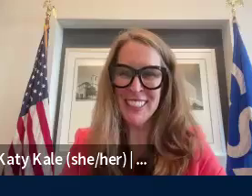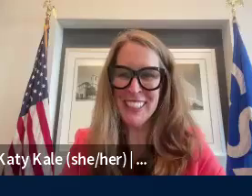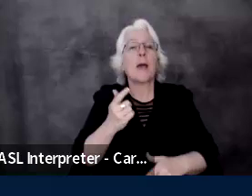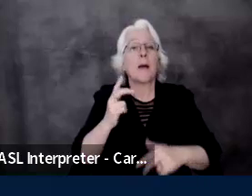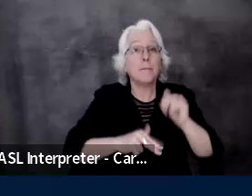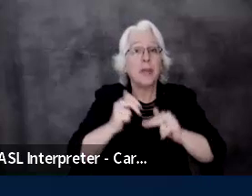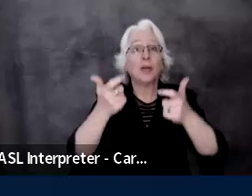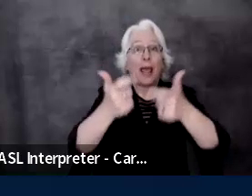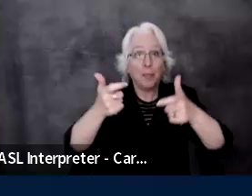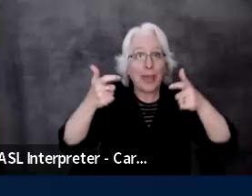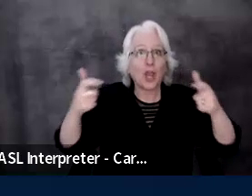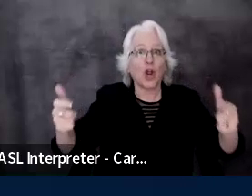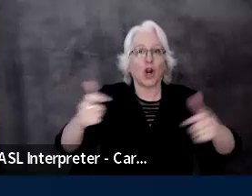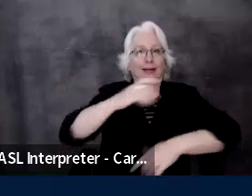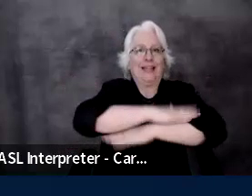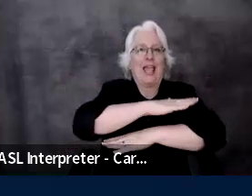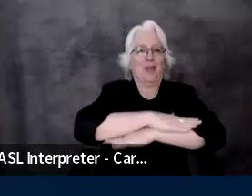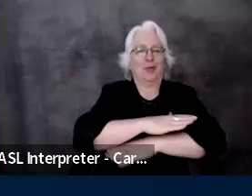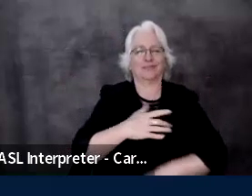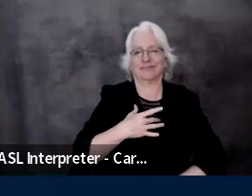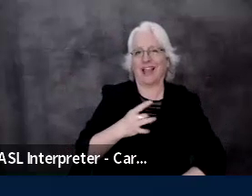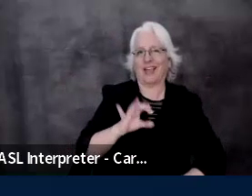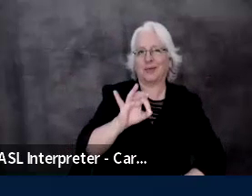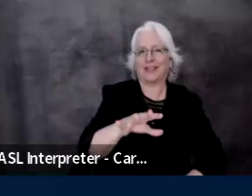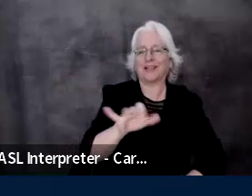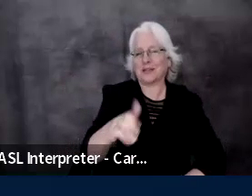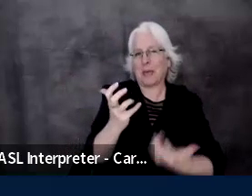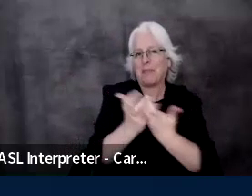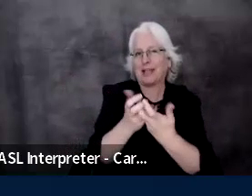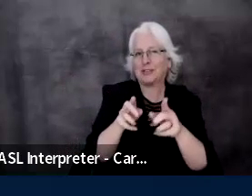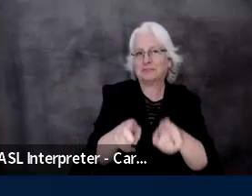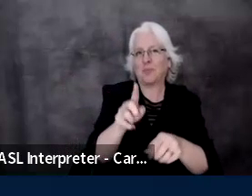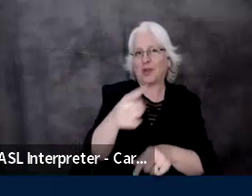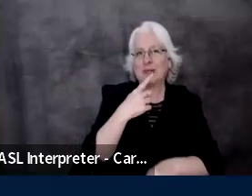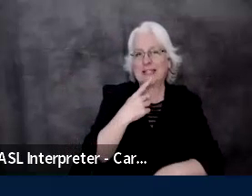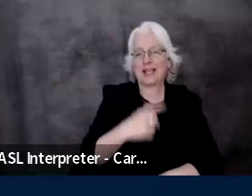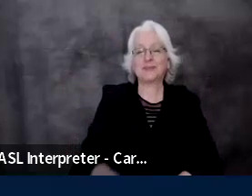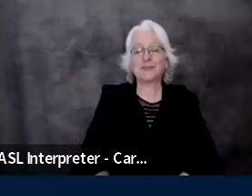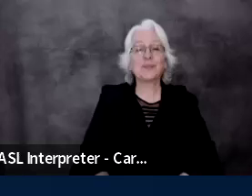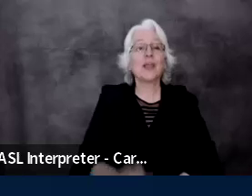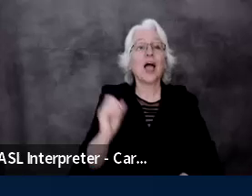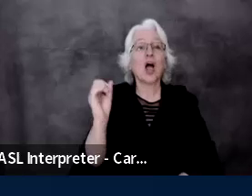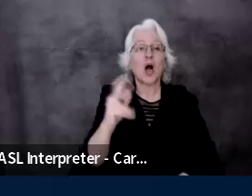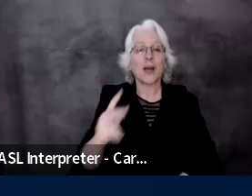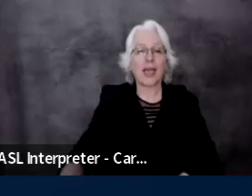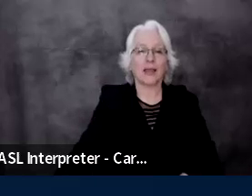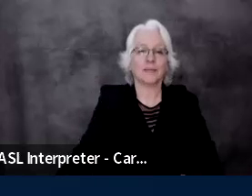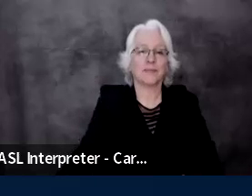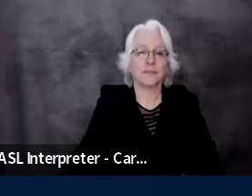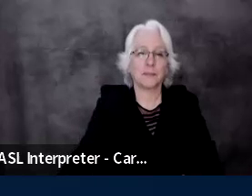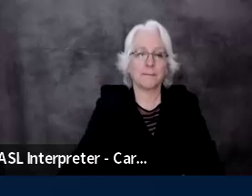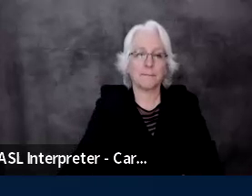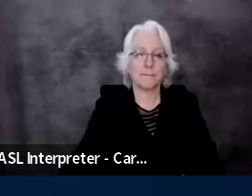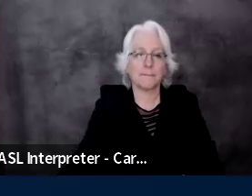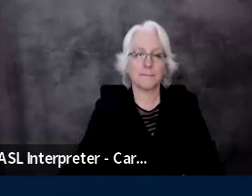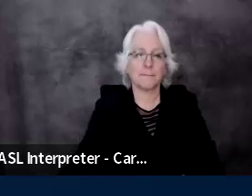table. And so I think that goes along with what you're saying. All right, so now we are going to turn